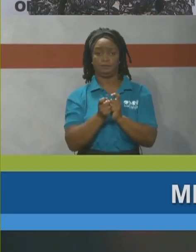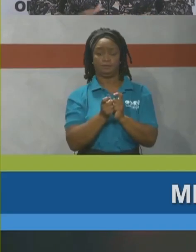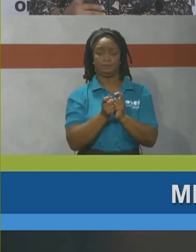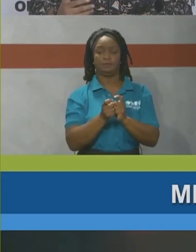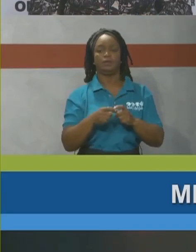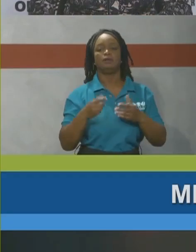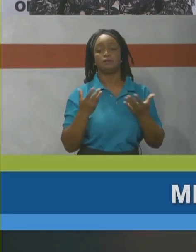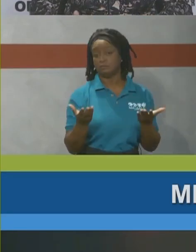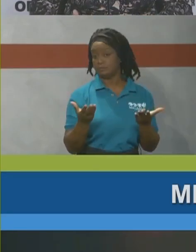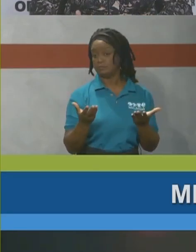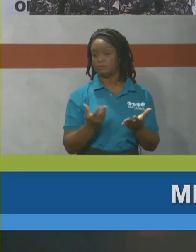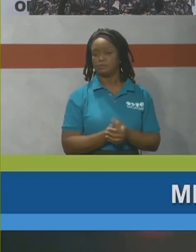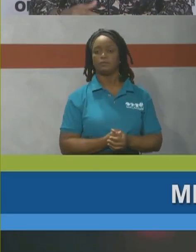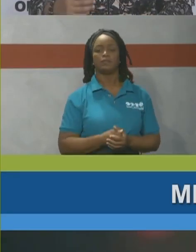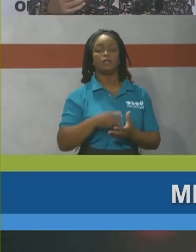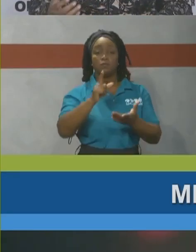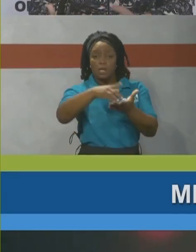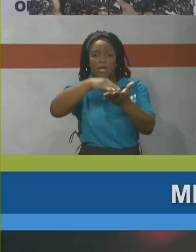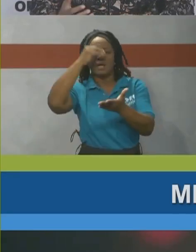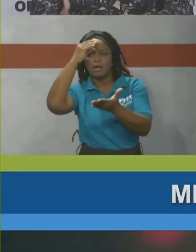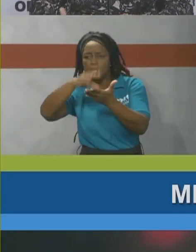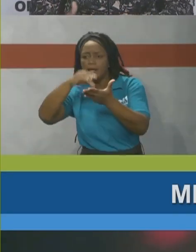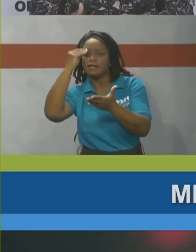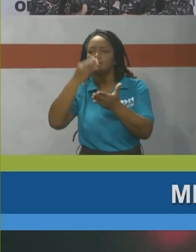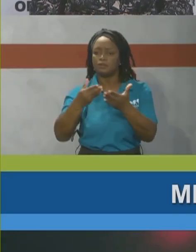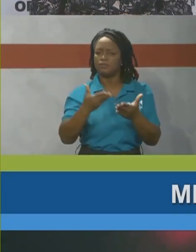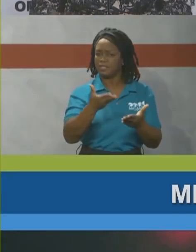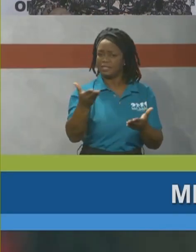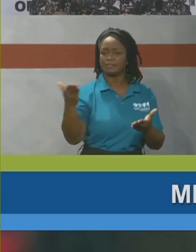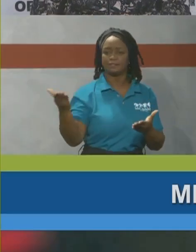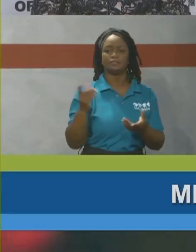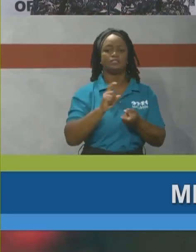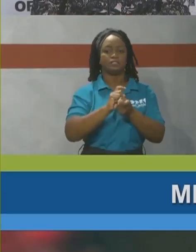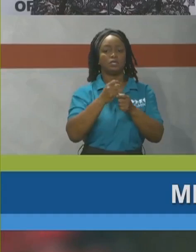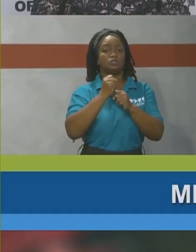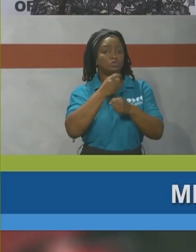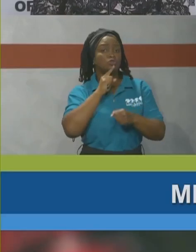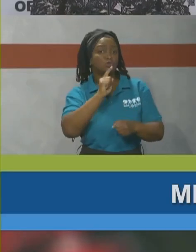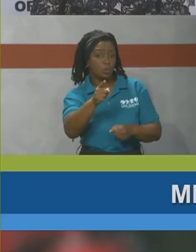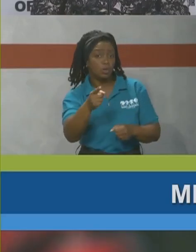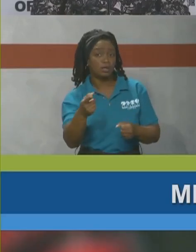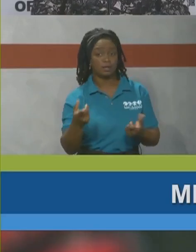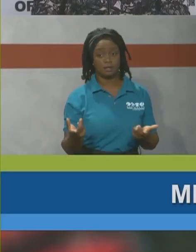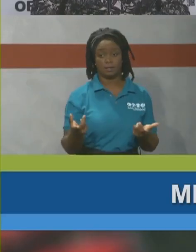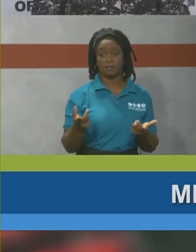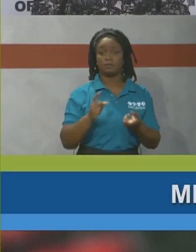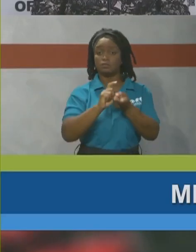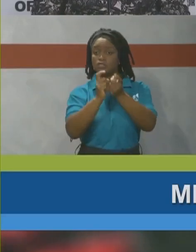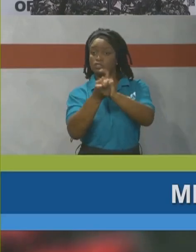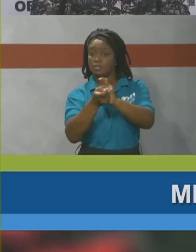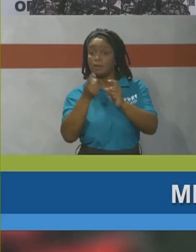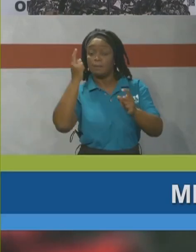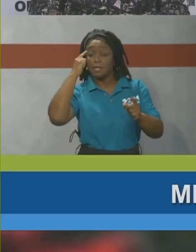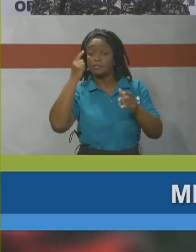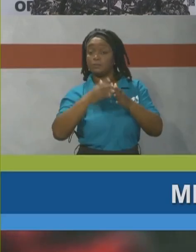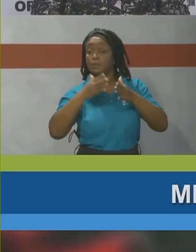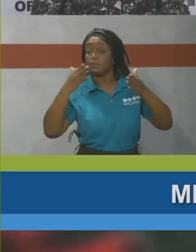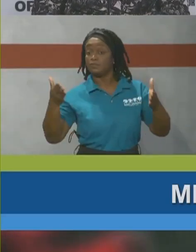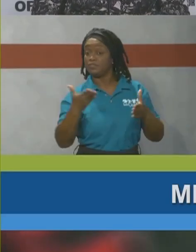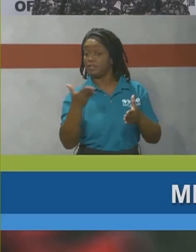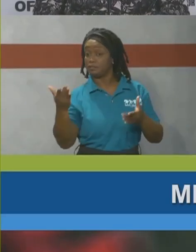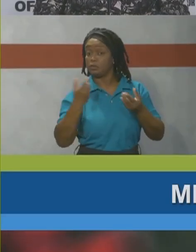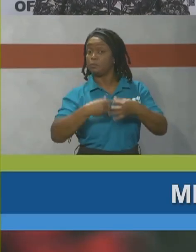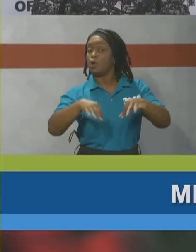and we're looking and we're learning as we go along, making sure we modify things to suit. I think the major thing right now is to also we need